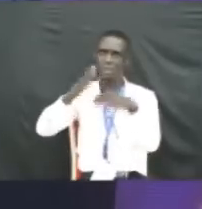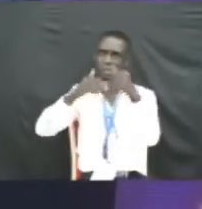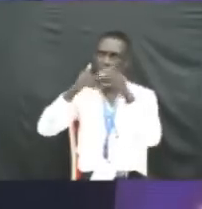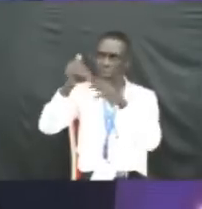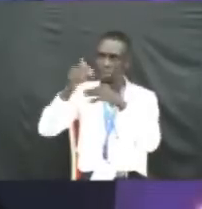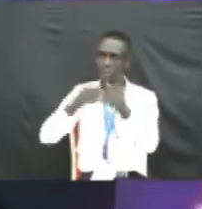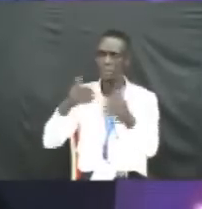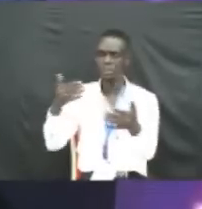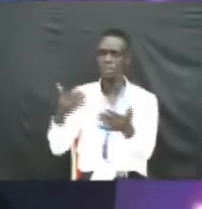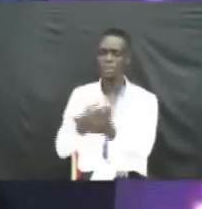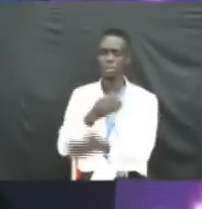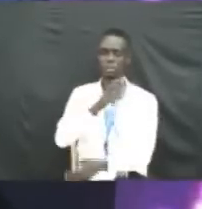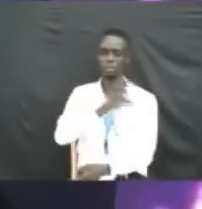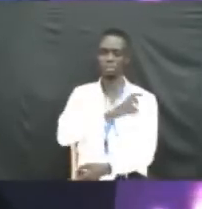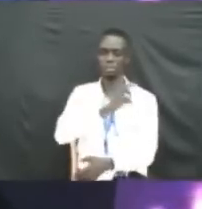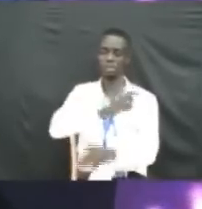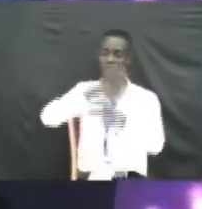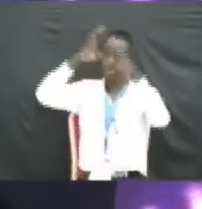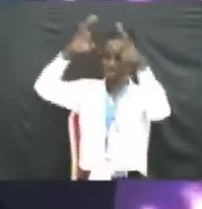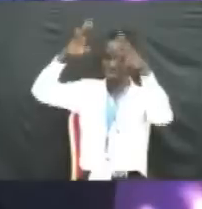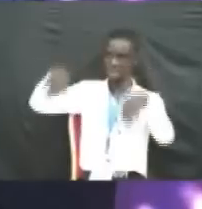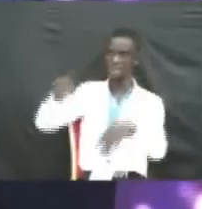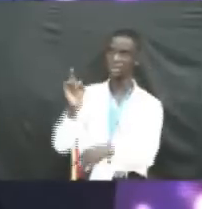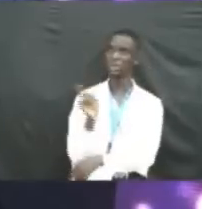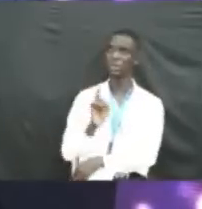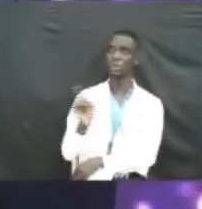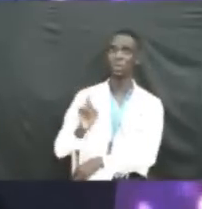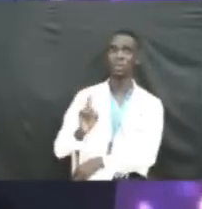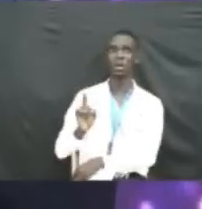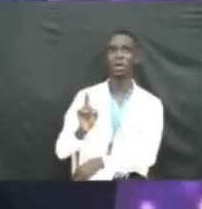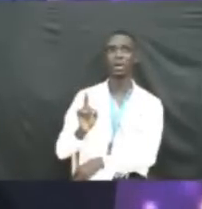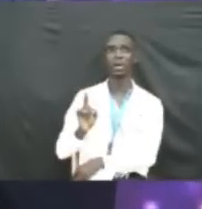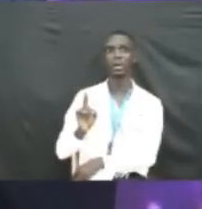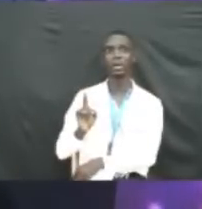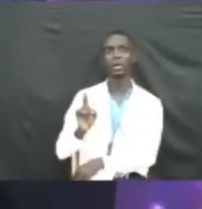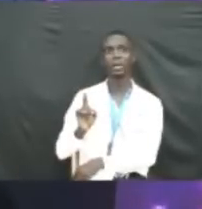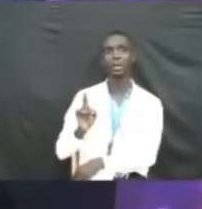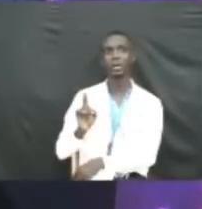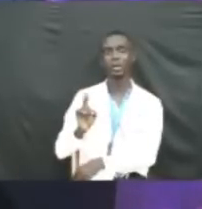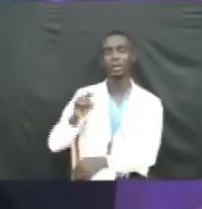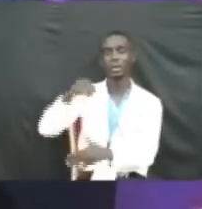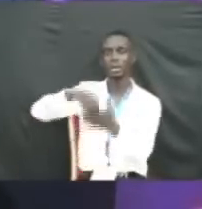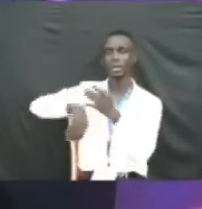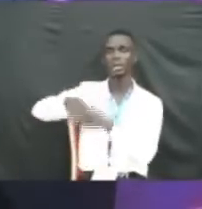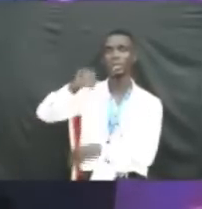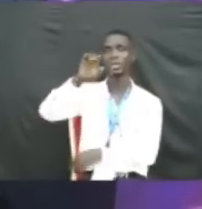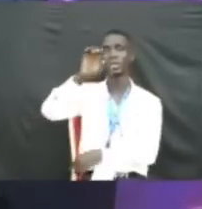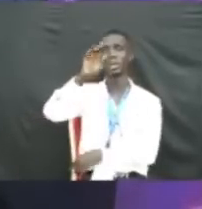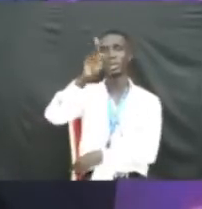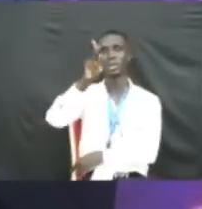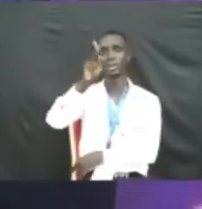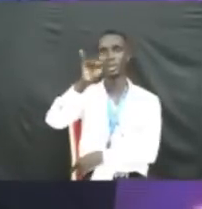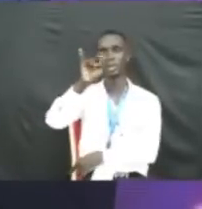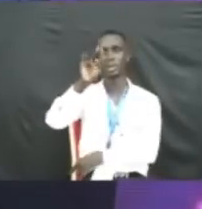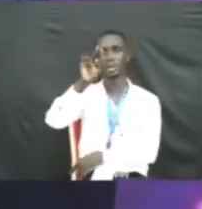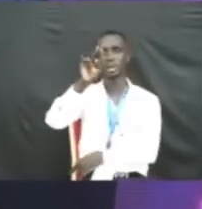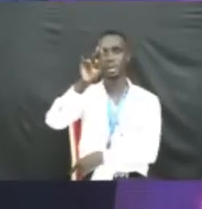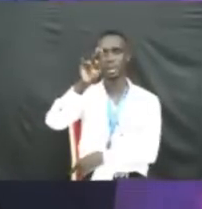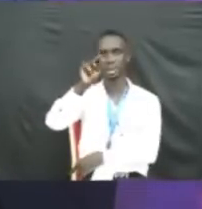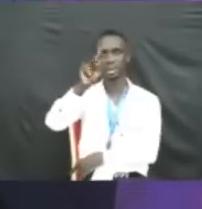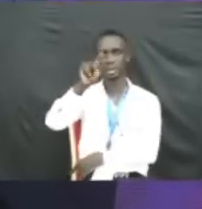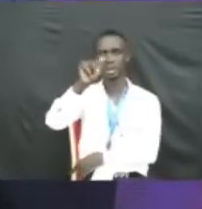station for the Ghana Police Service at Kawe in the Kinturo area, Bono East